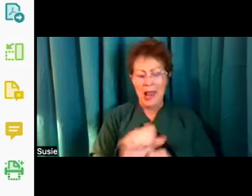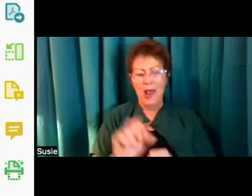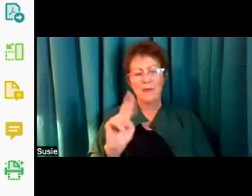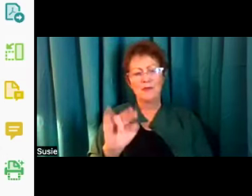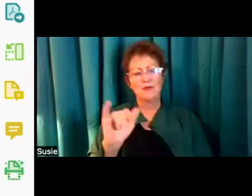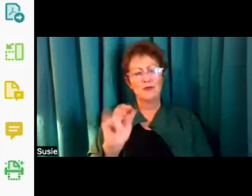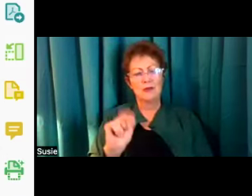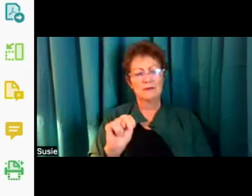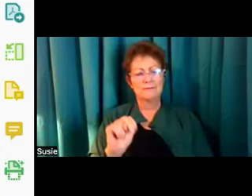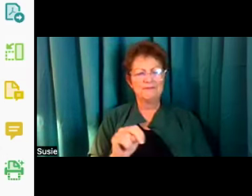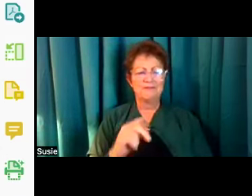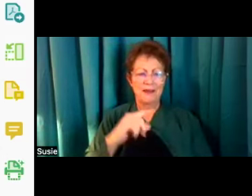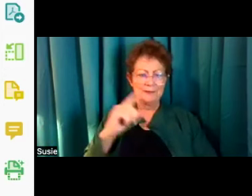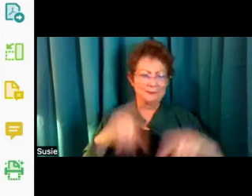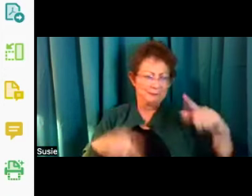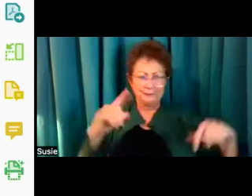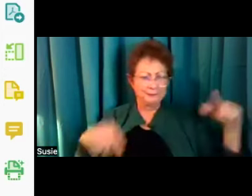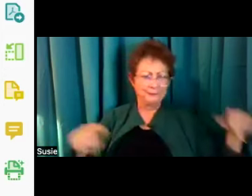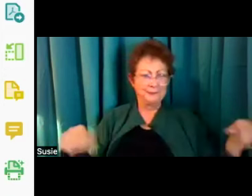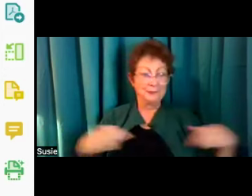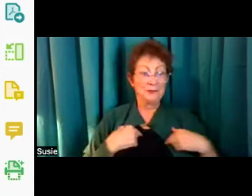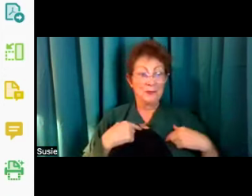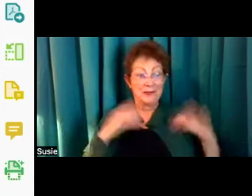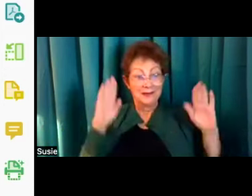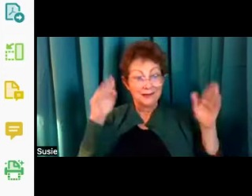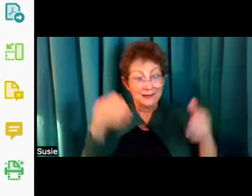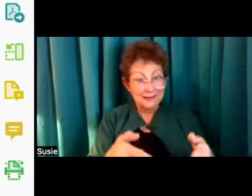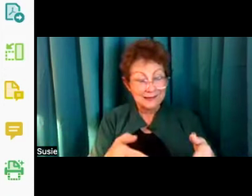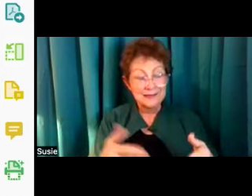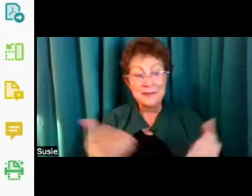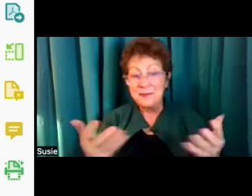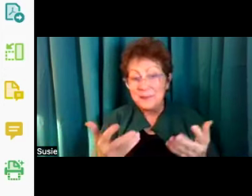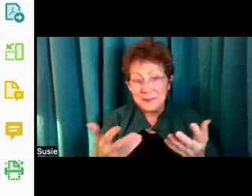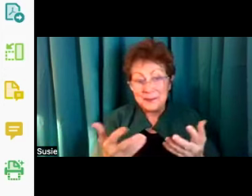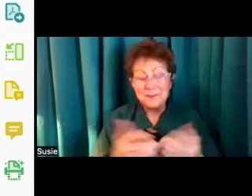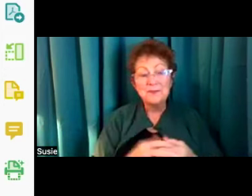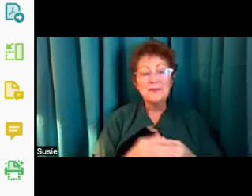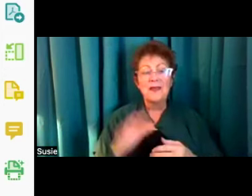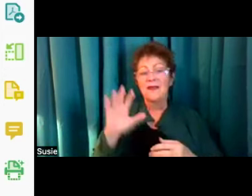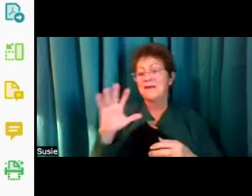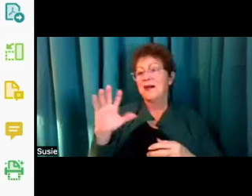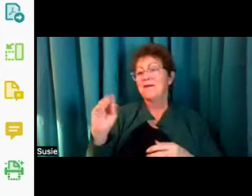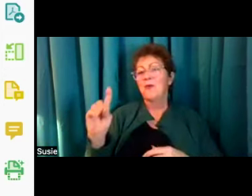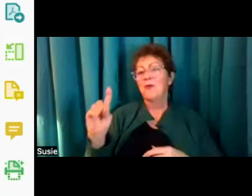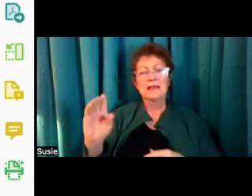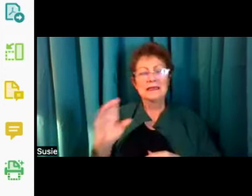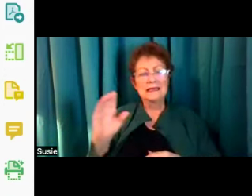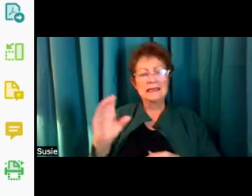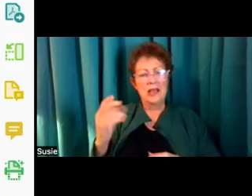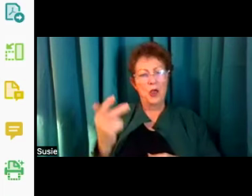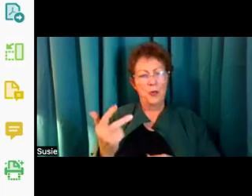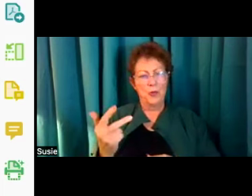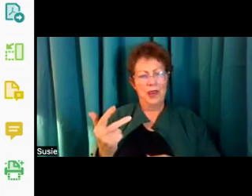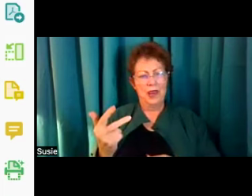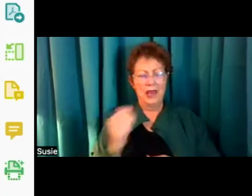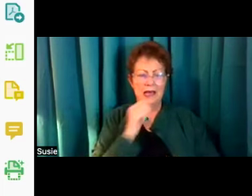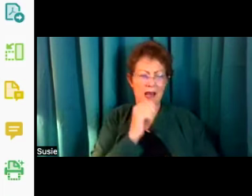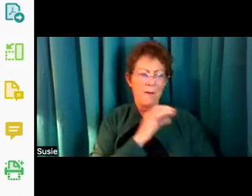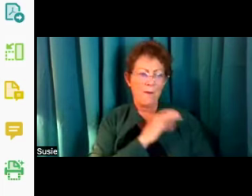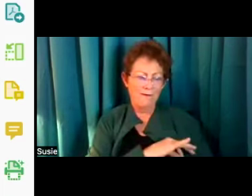and a variety of others. But we most frequently are working with 501c3 nonprofits.